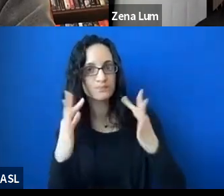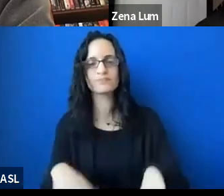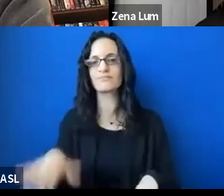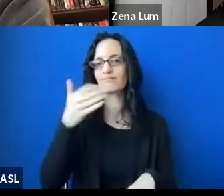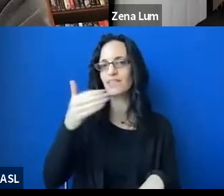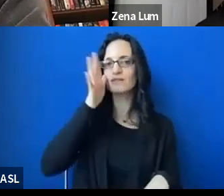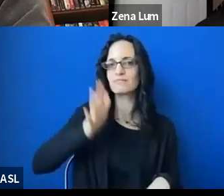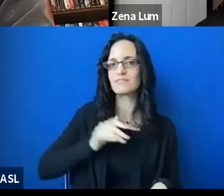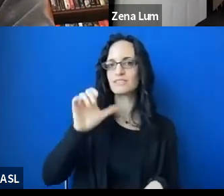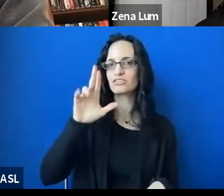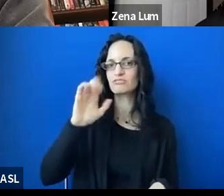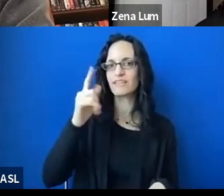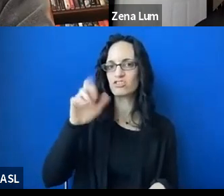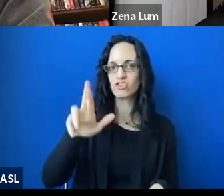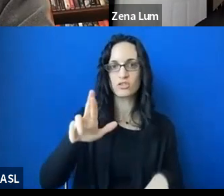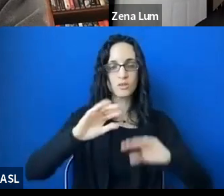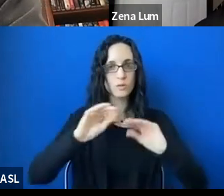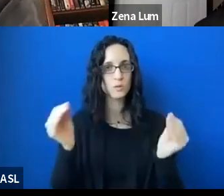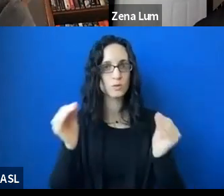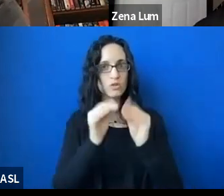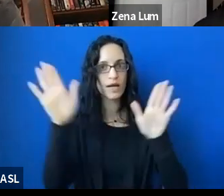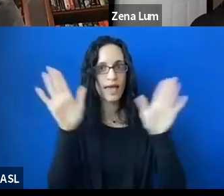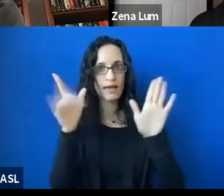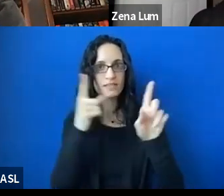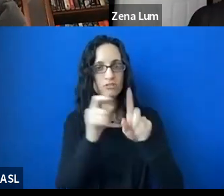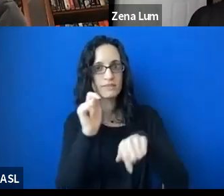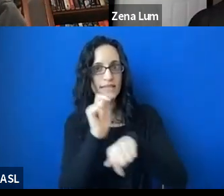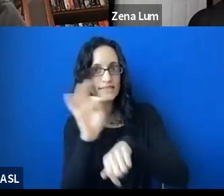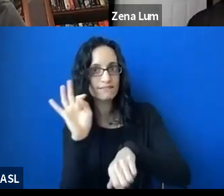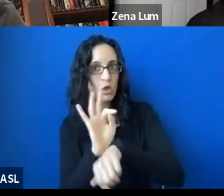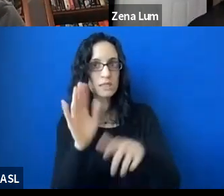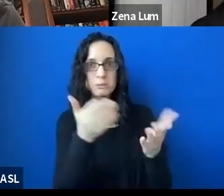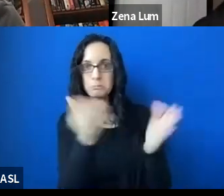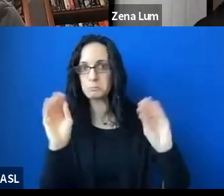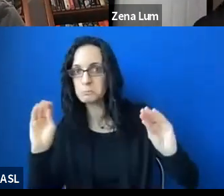I don't see any other hands raised from task force members. Thank you.